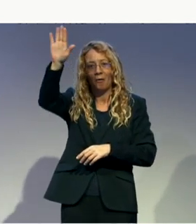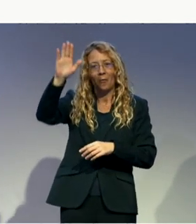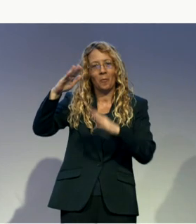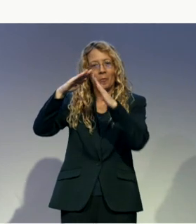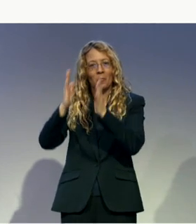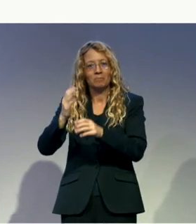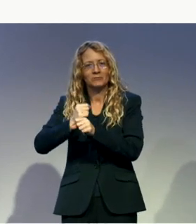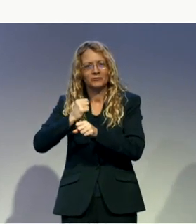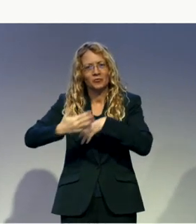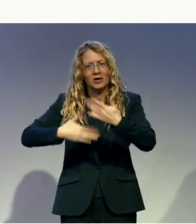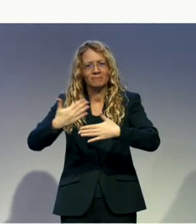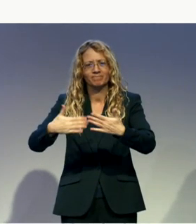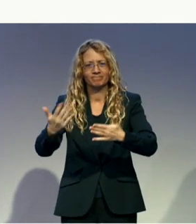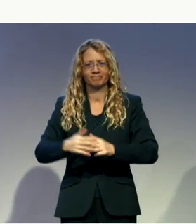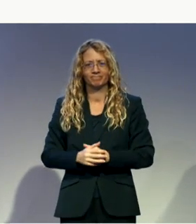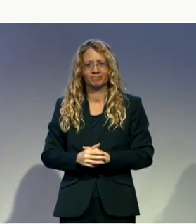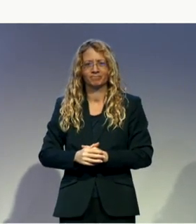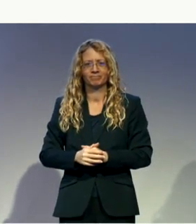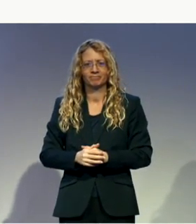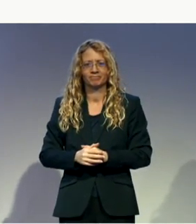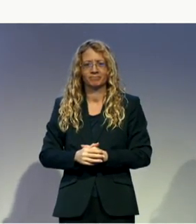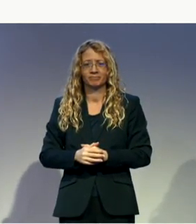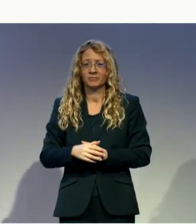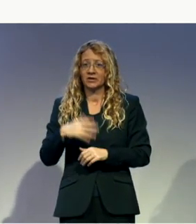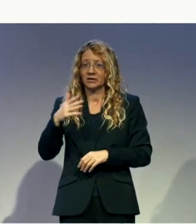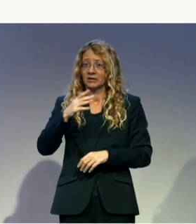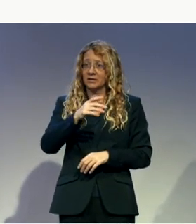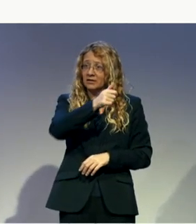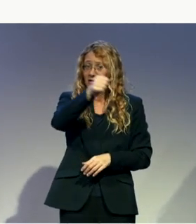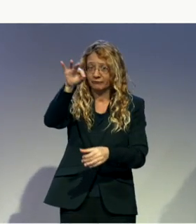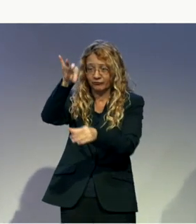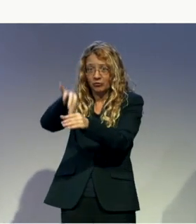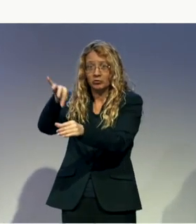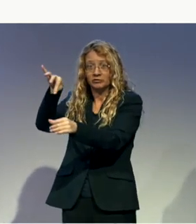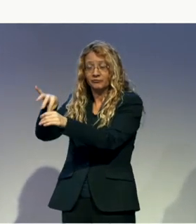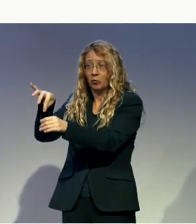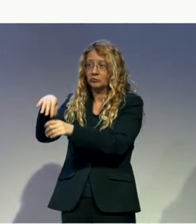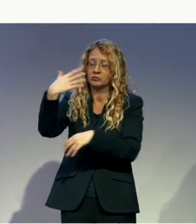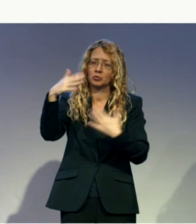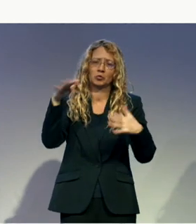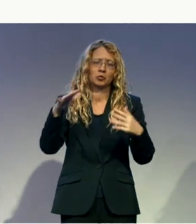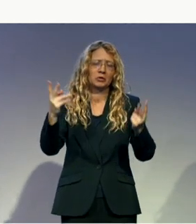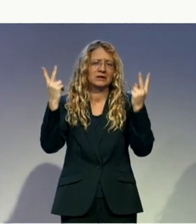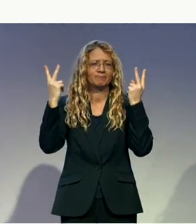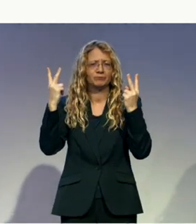as does your support to others to vote. Thank you. Enjoy the rest of the conference.